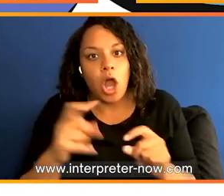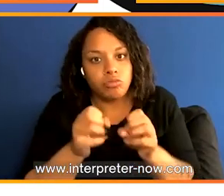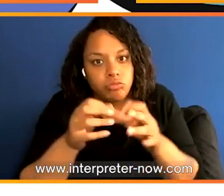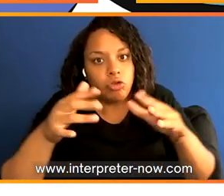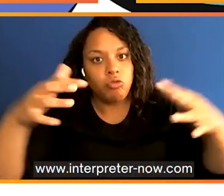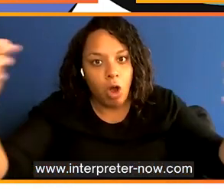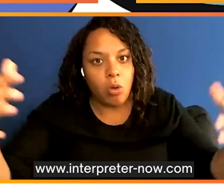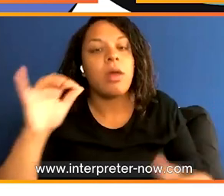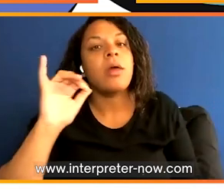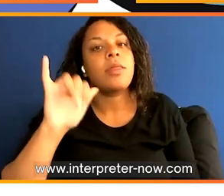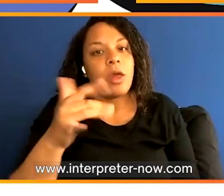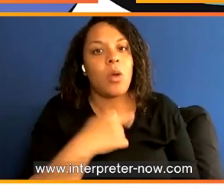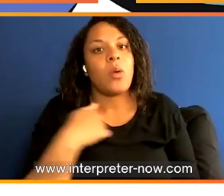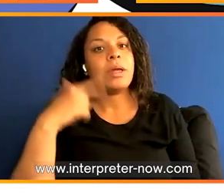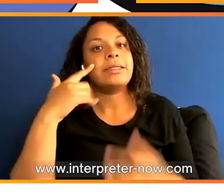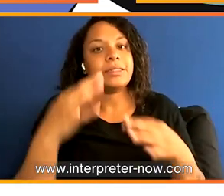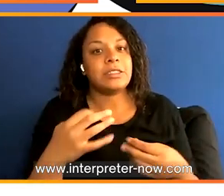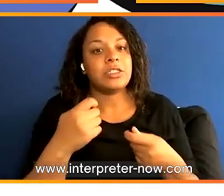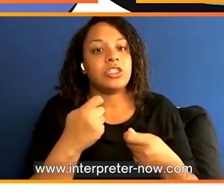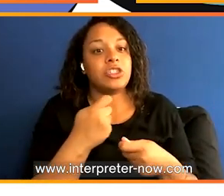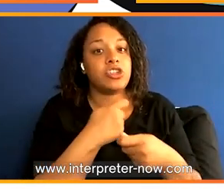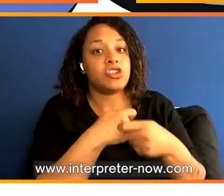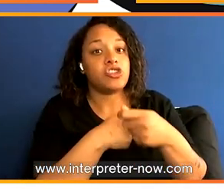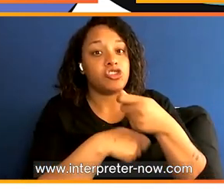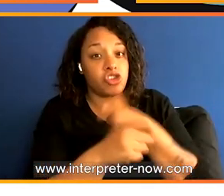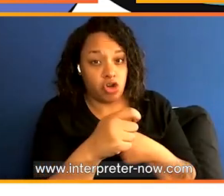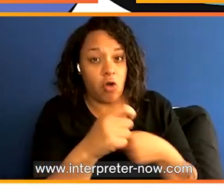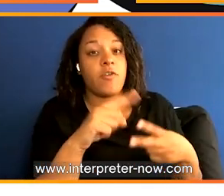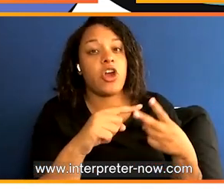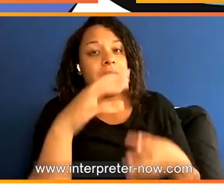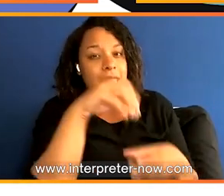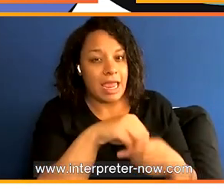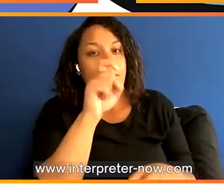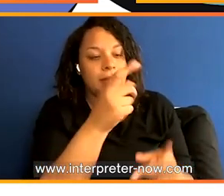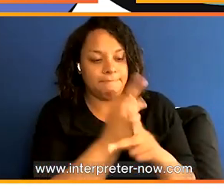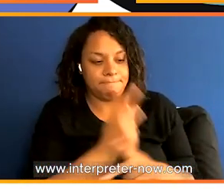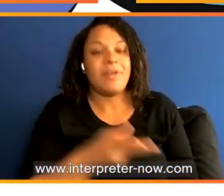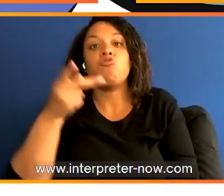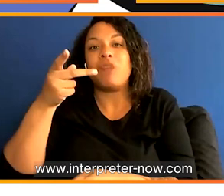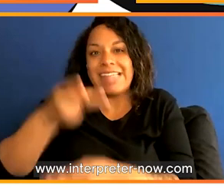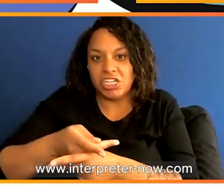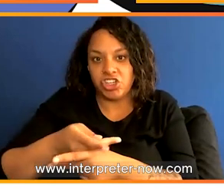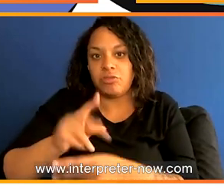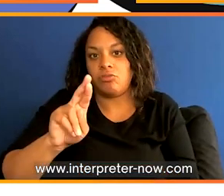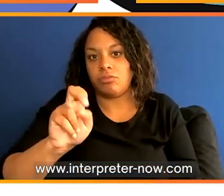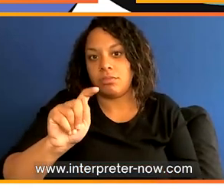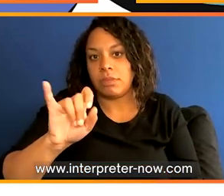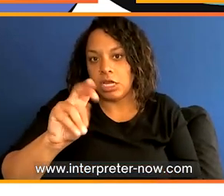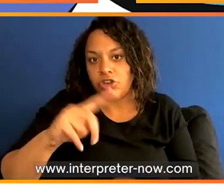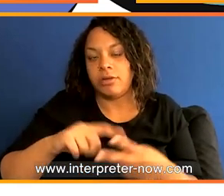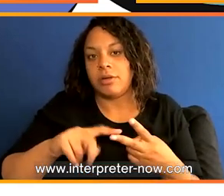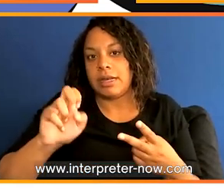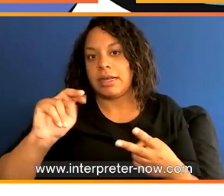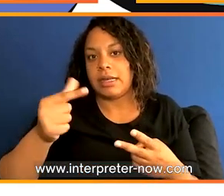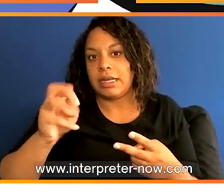can't continue to do that in order for us to continue to grow. Hmm. And so that's why we chose turnover